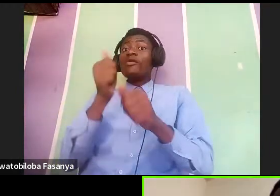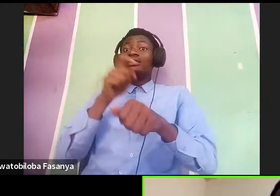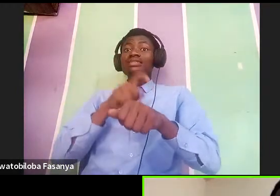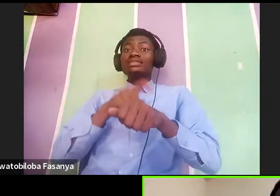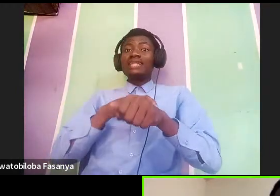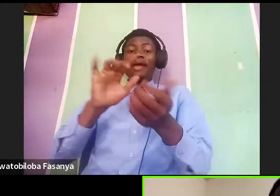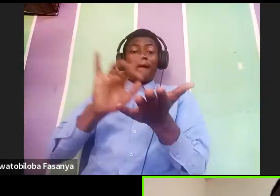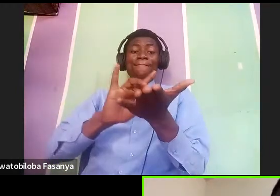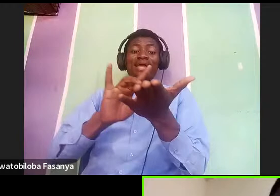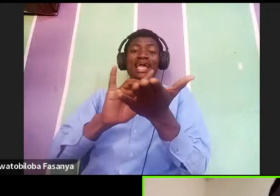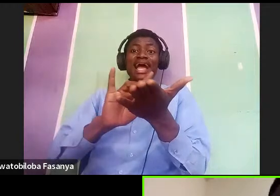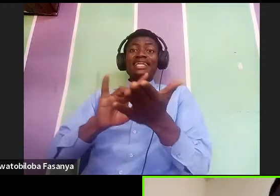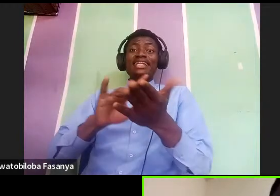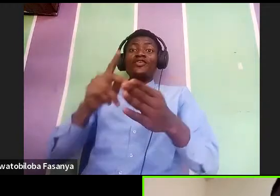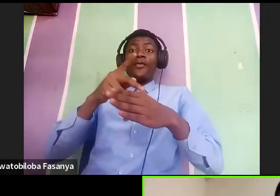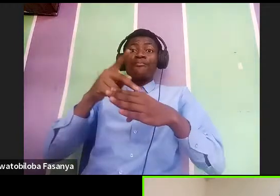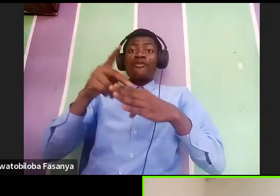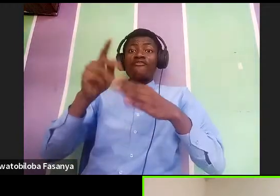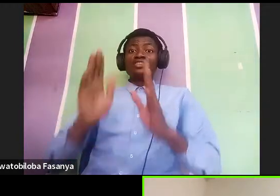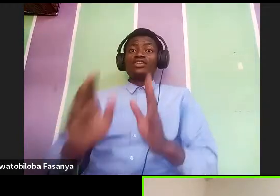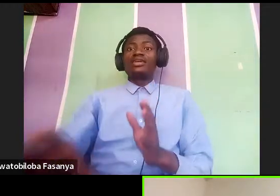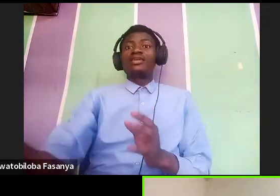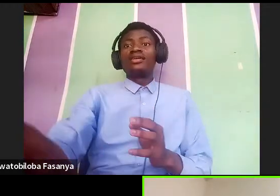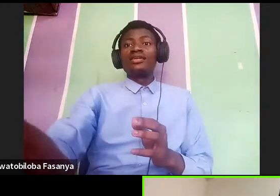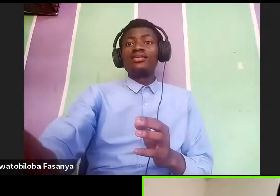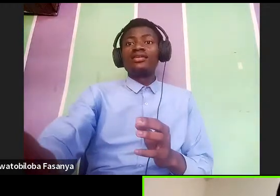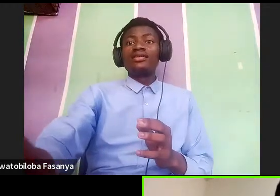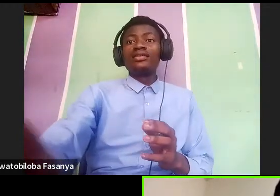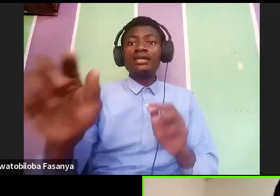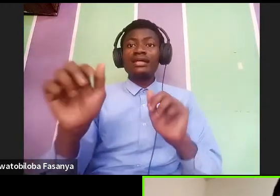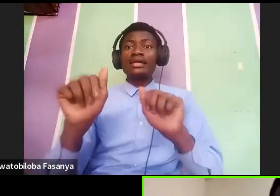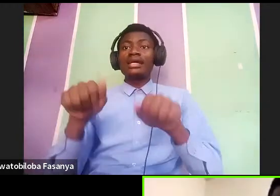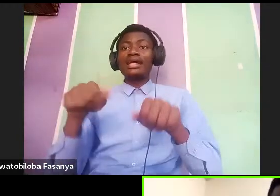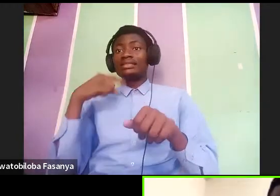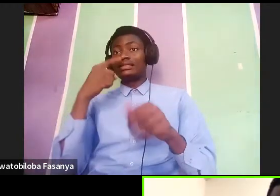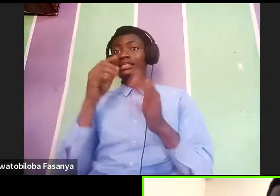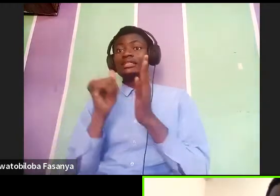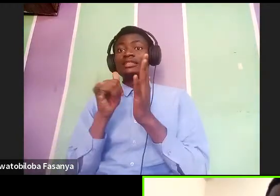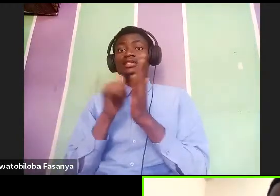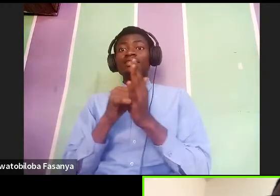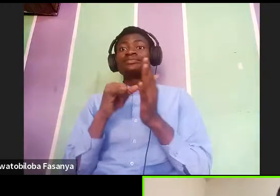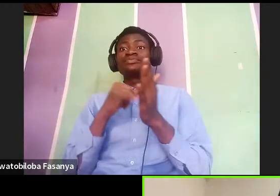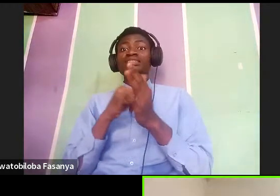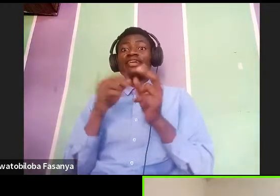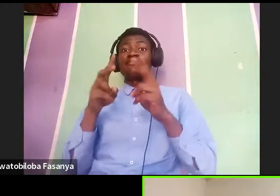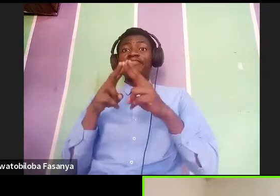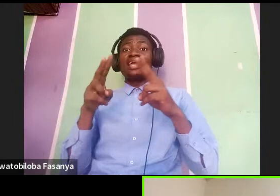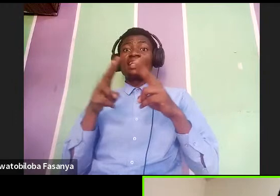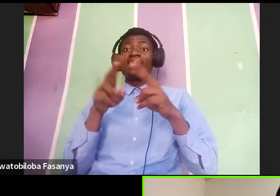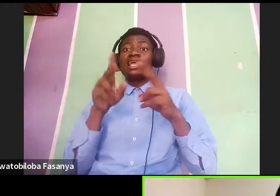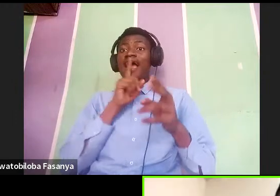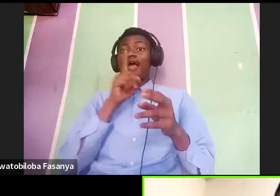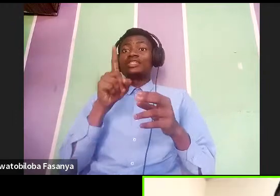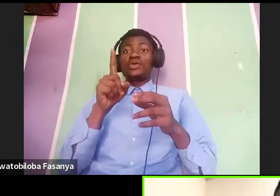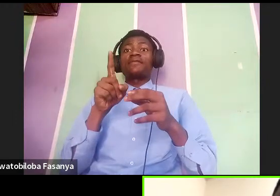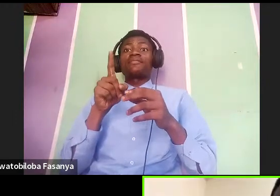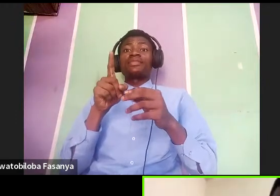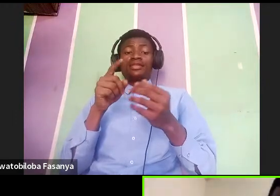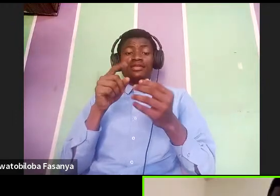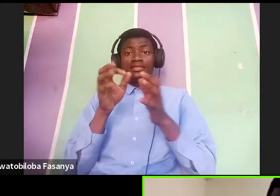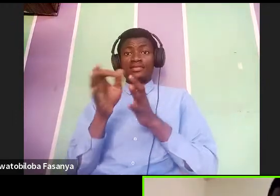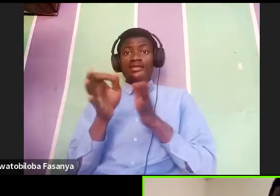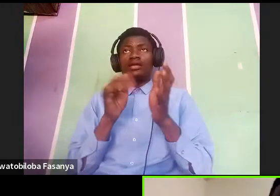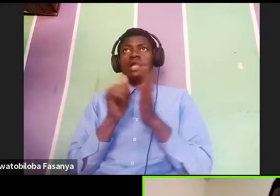say, you know, in the very actual terms, that there is definitely a threat to